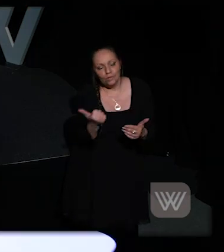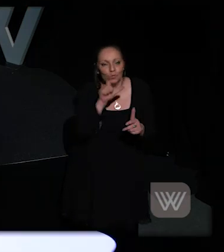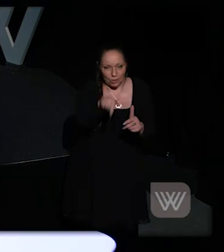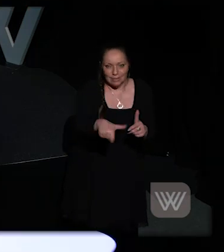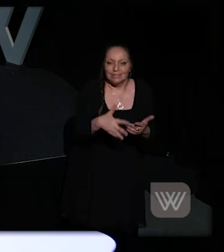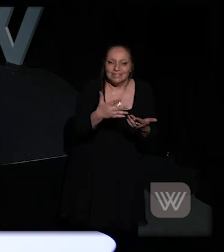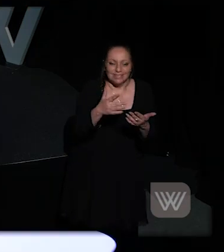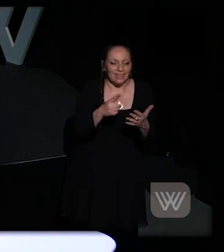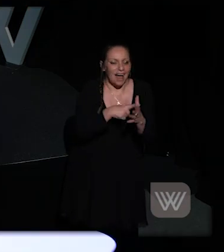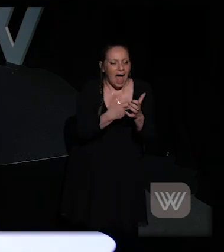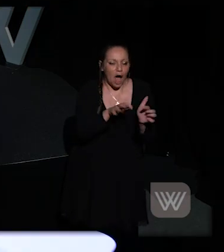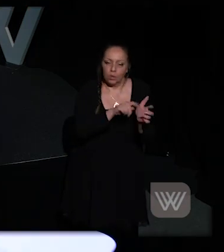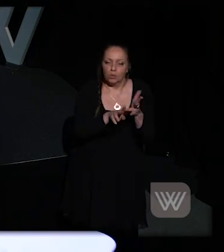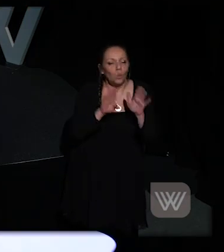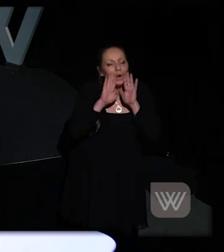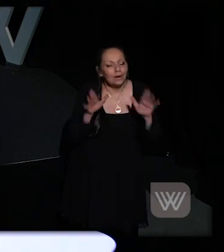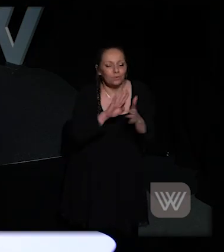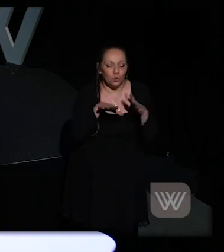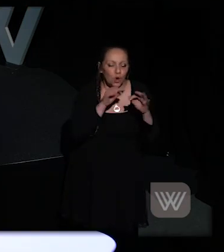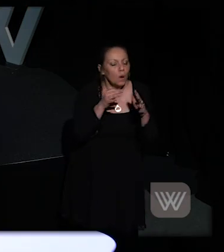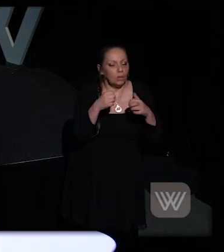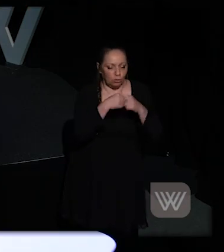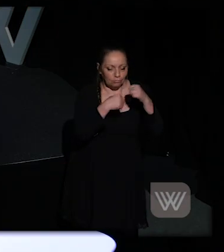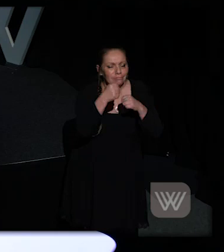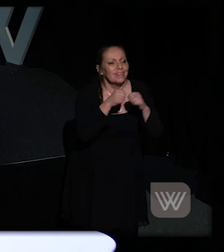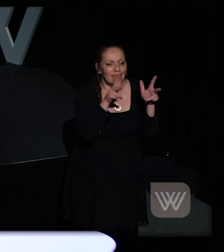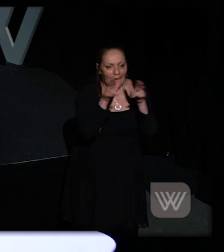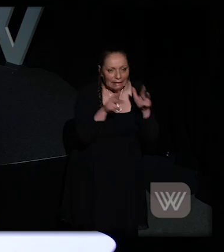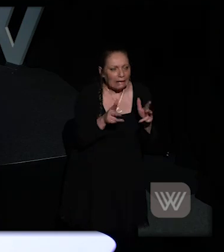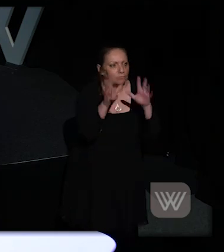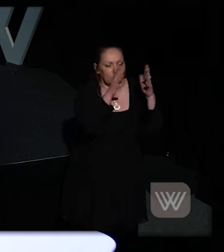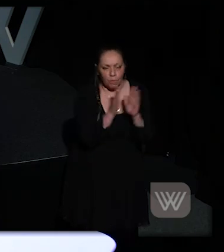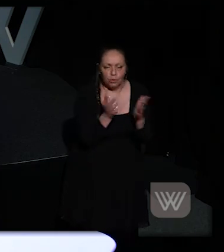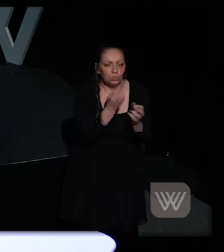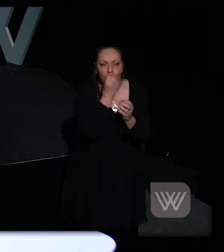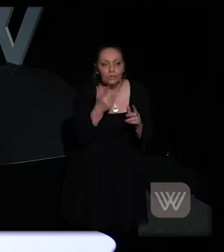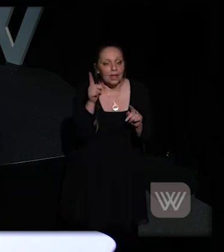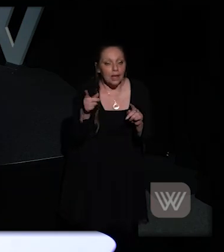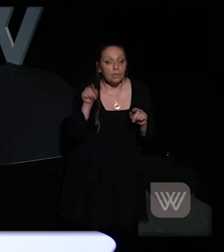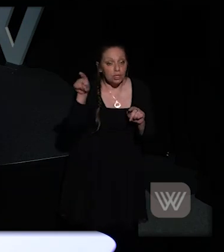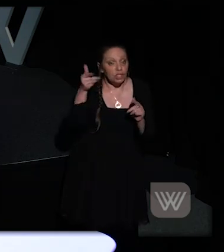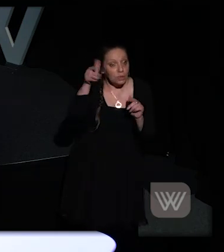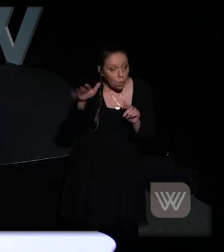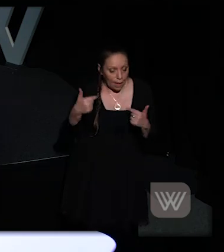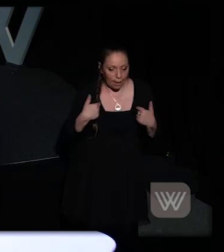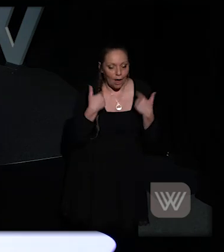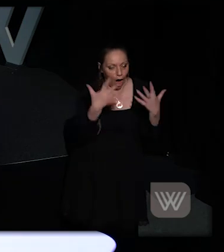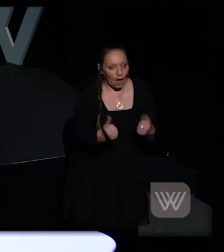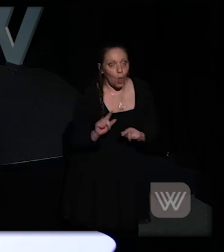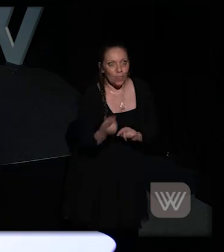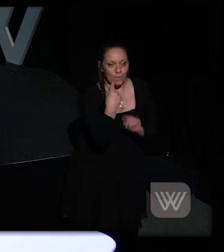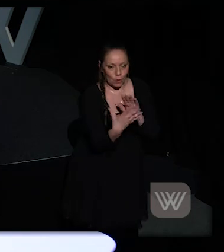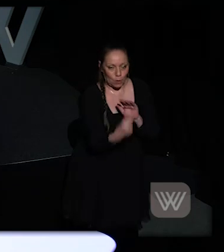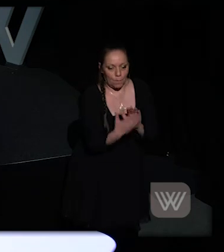here, and she did an amazing job on the structural edit of the book. Incredible. But she, I think she might have even been away. So I got the first